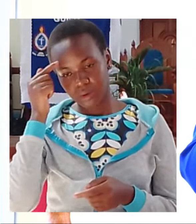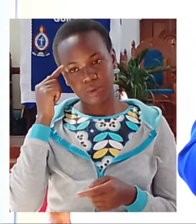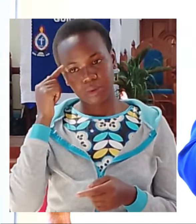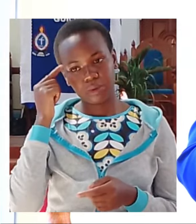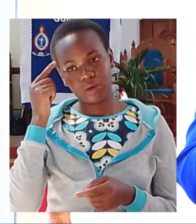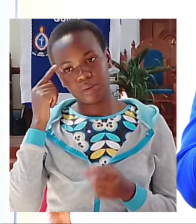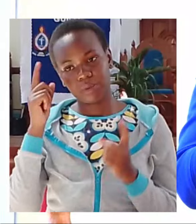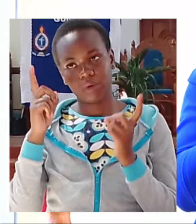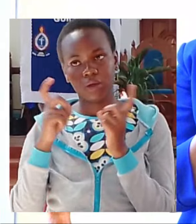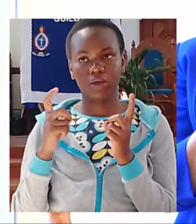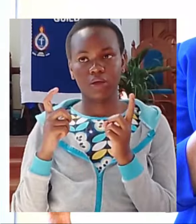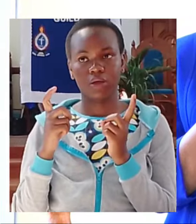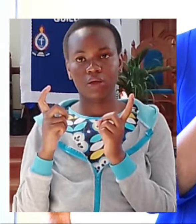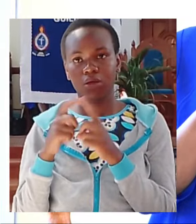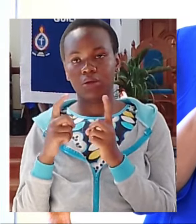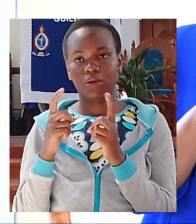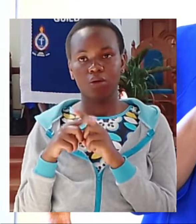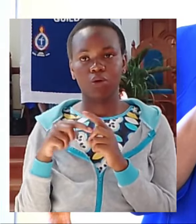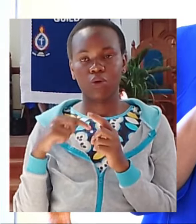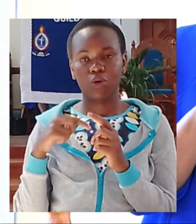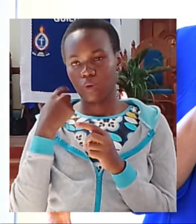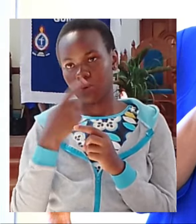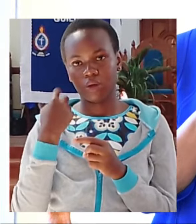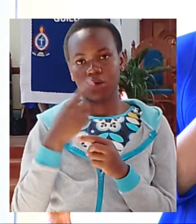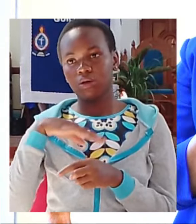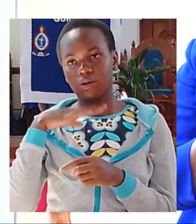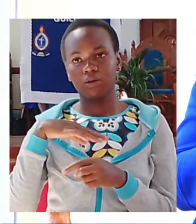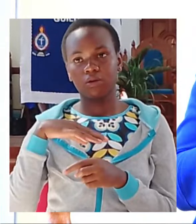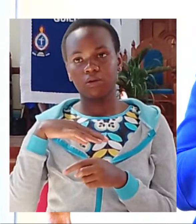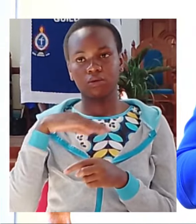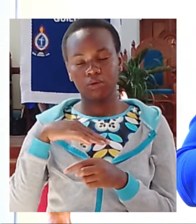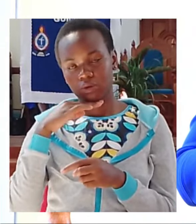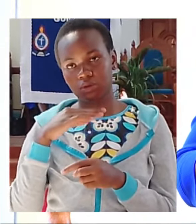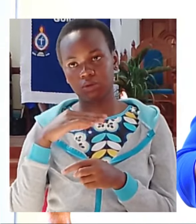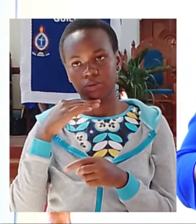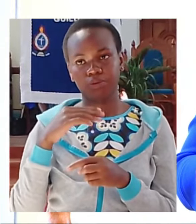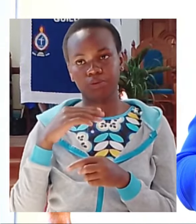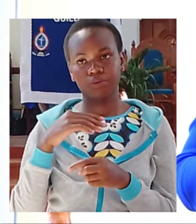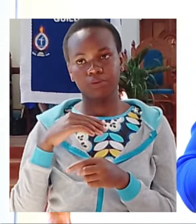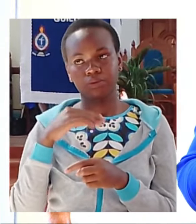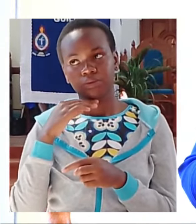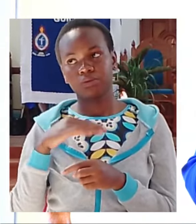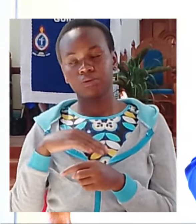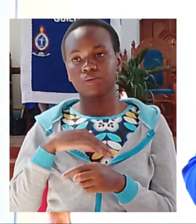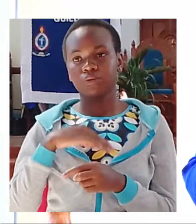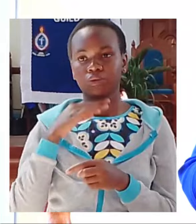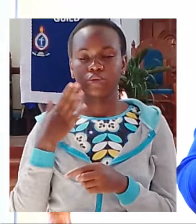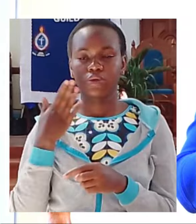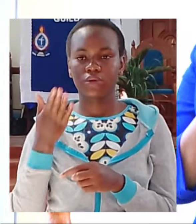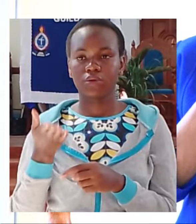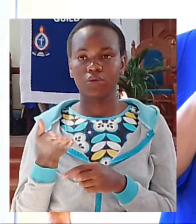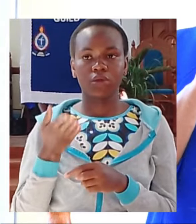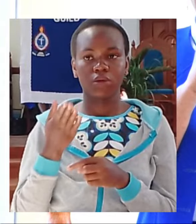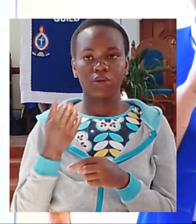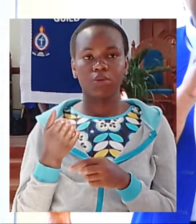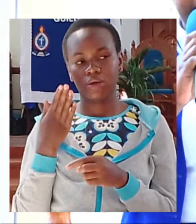pain? For me who him to death pursued? Amazing love,